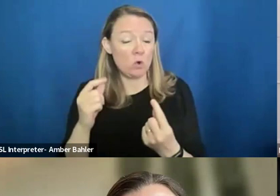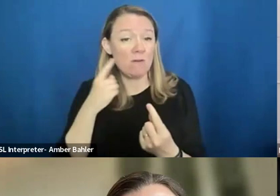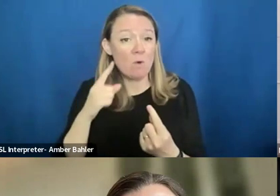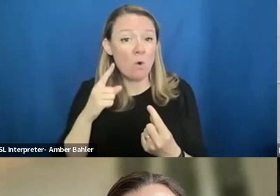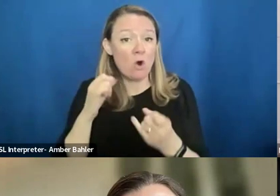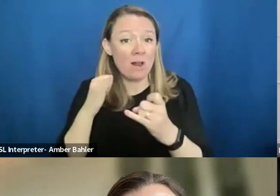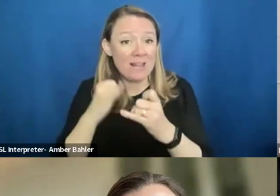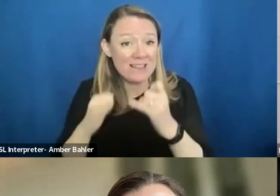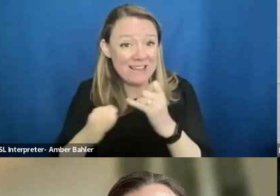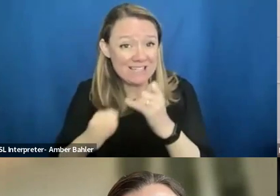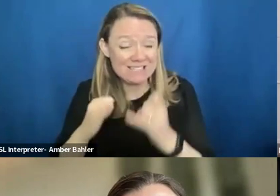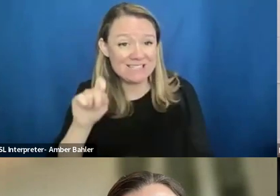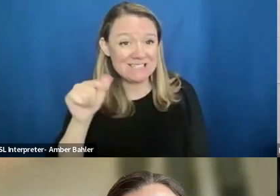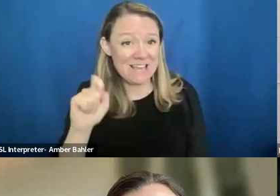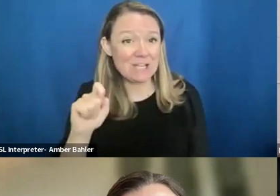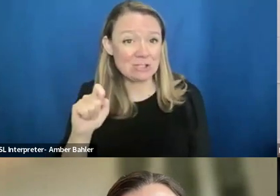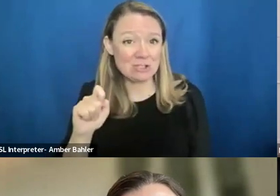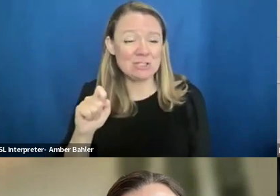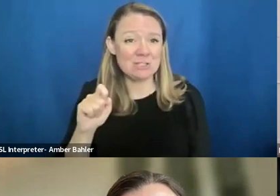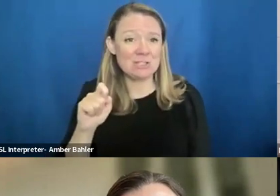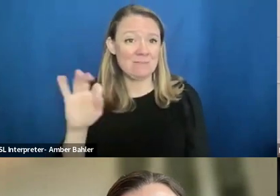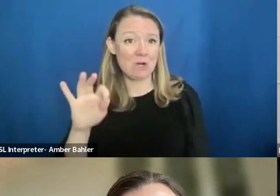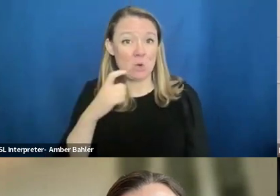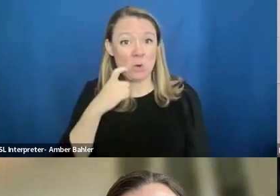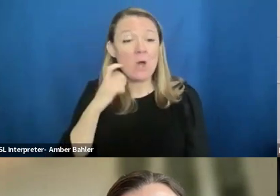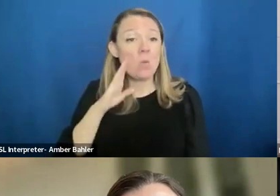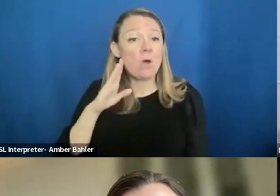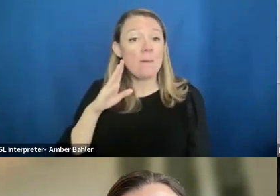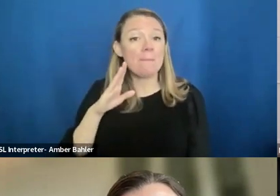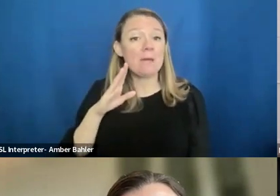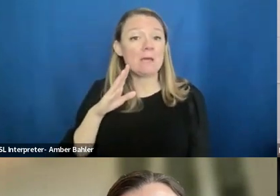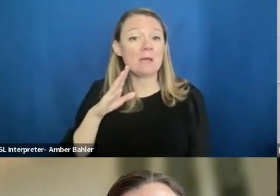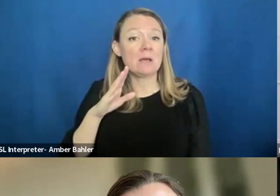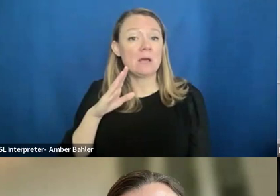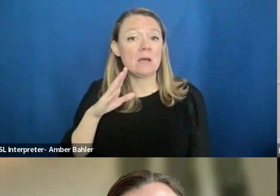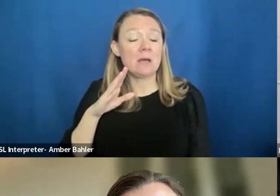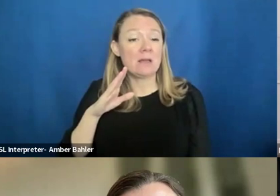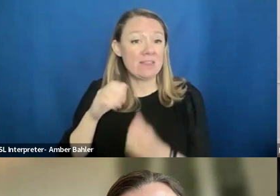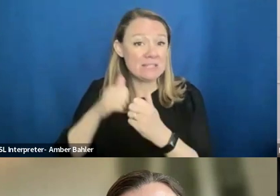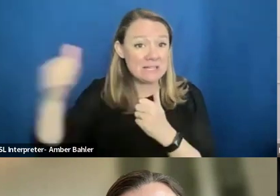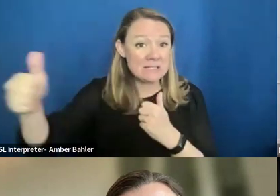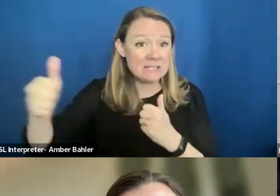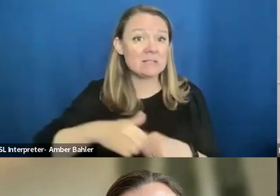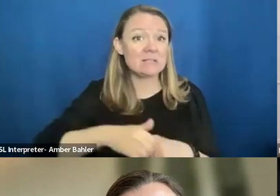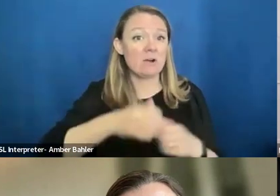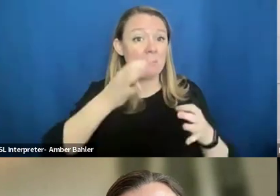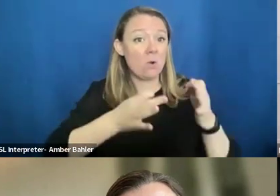of walking from the courthouse to Airport Way and